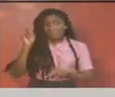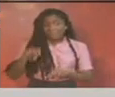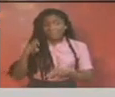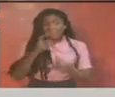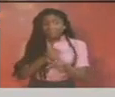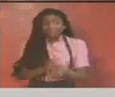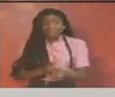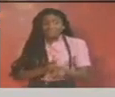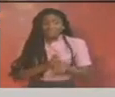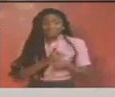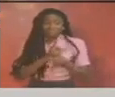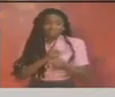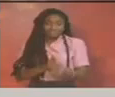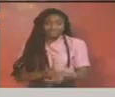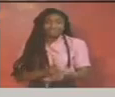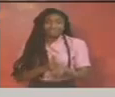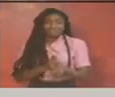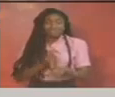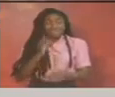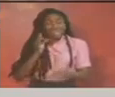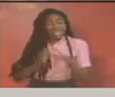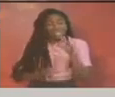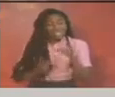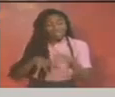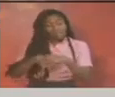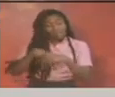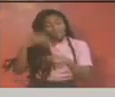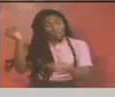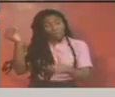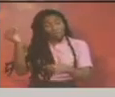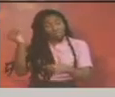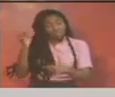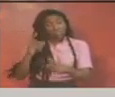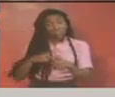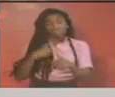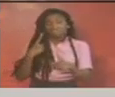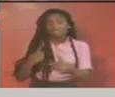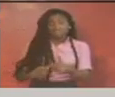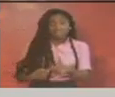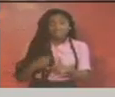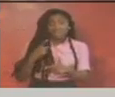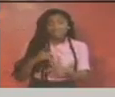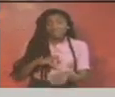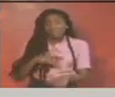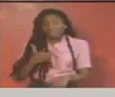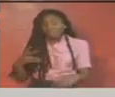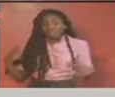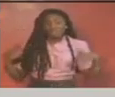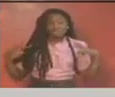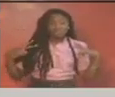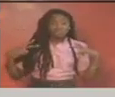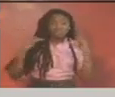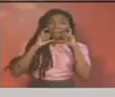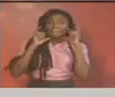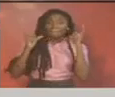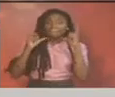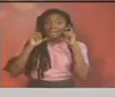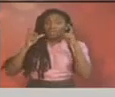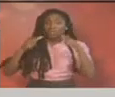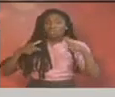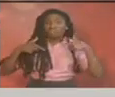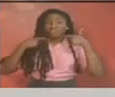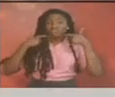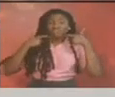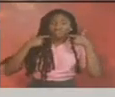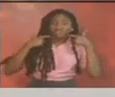circumstances. If you go out of your home and you go into any circumstance where you drop your guard, meaning you take off your mask for any reason, and you have